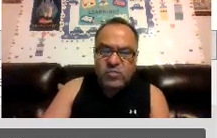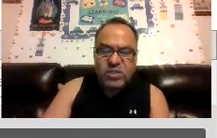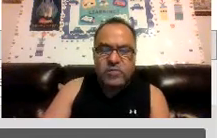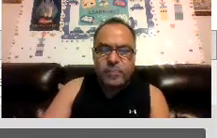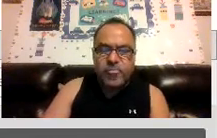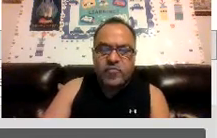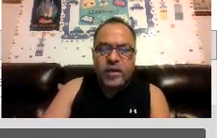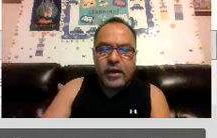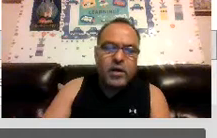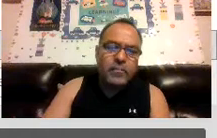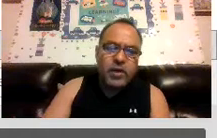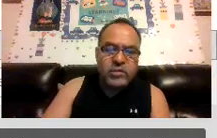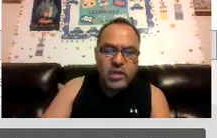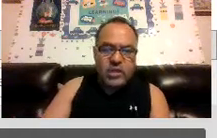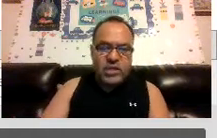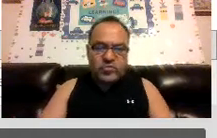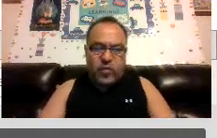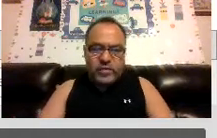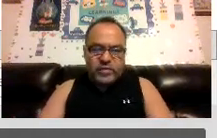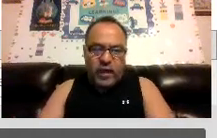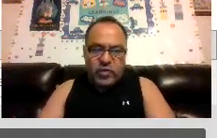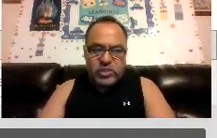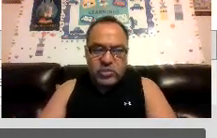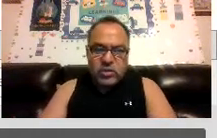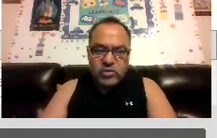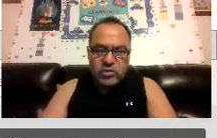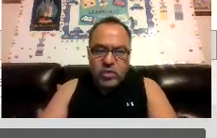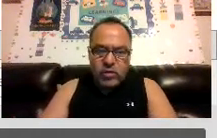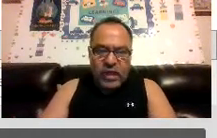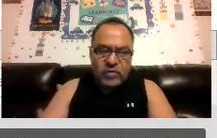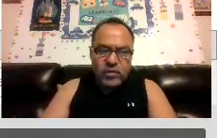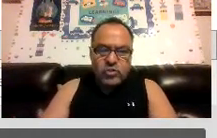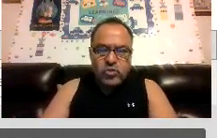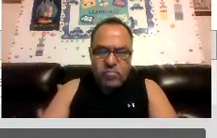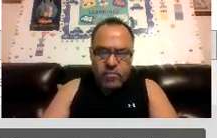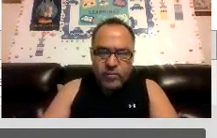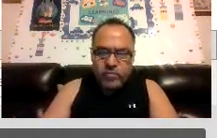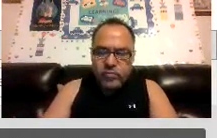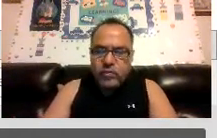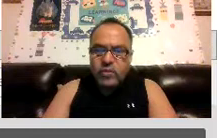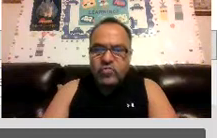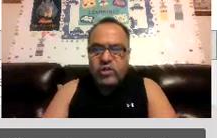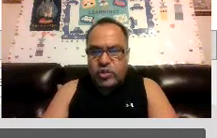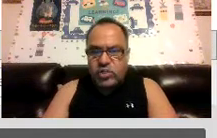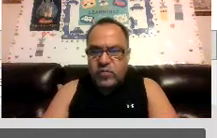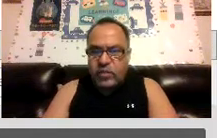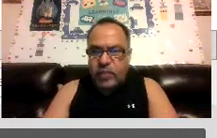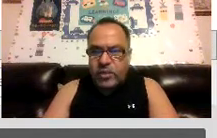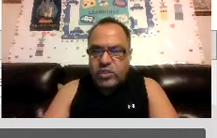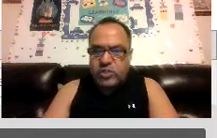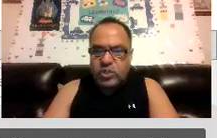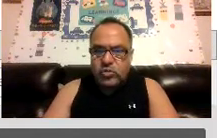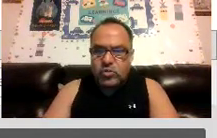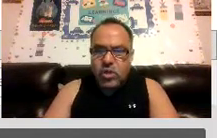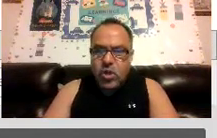so much. For now, Paco and Tala decided to write down the legend so that they would have it to remember. The legend of the